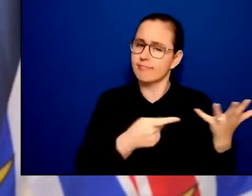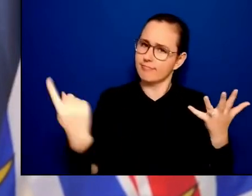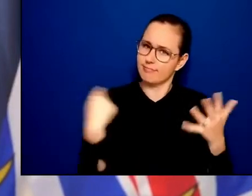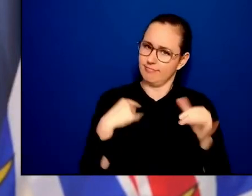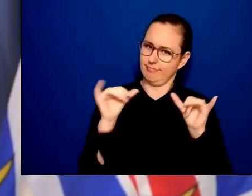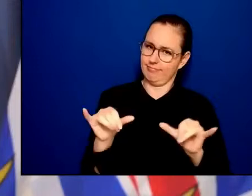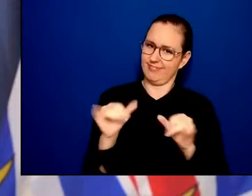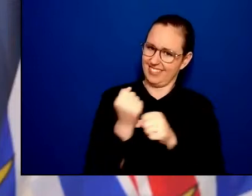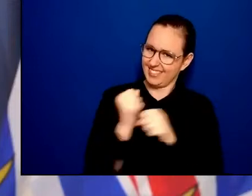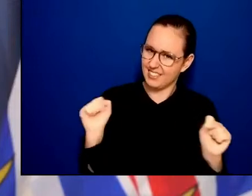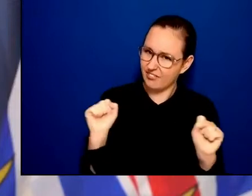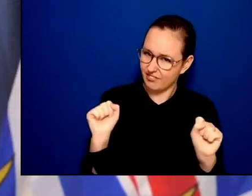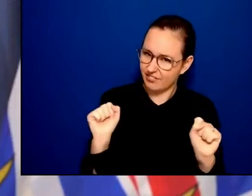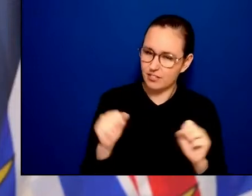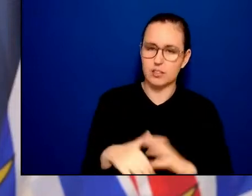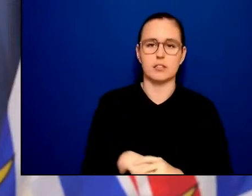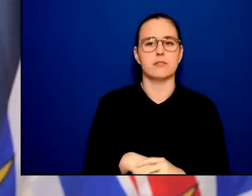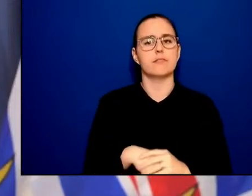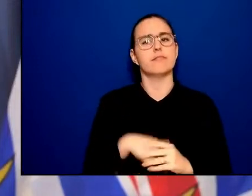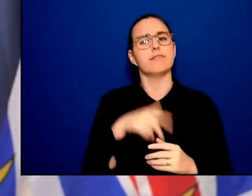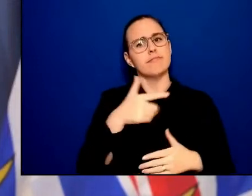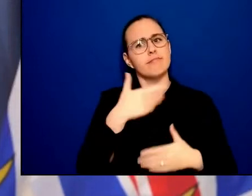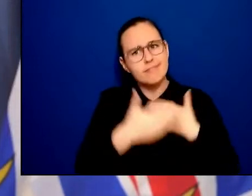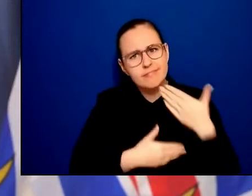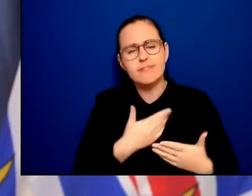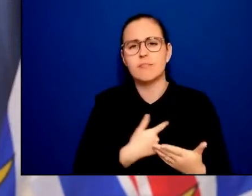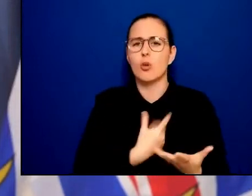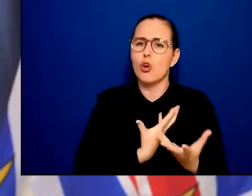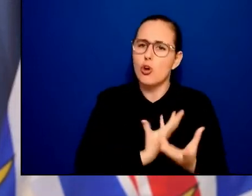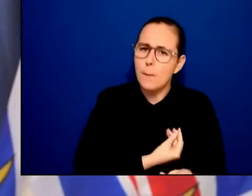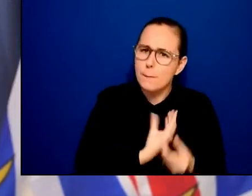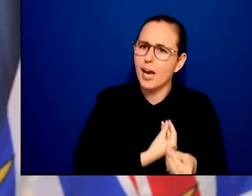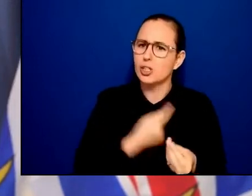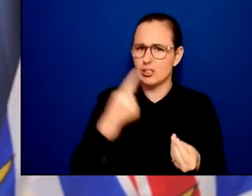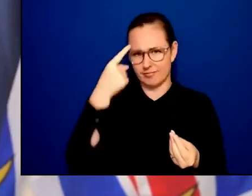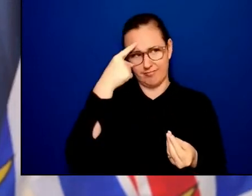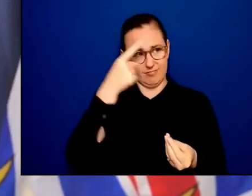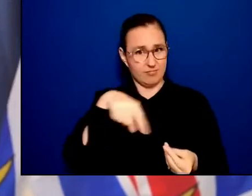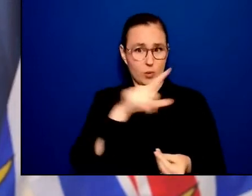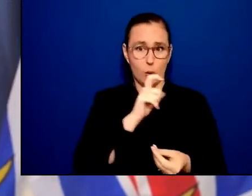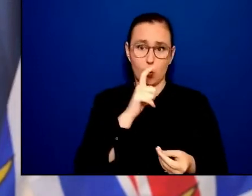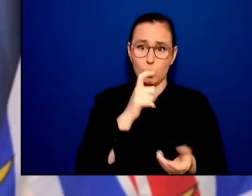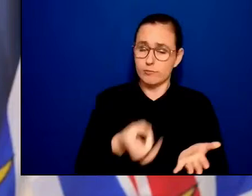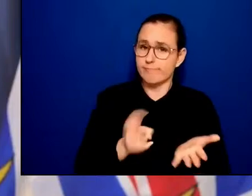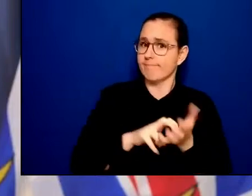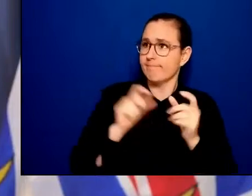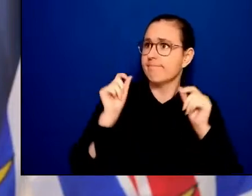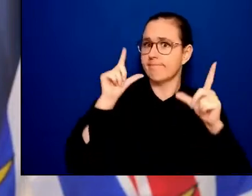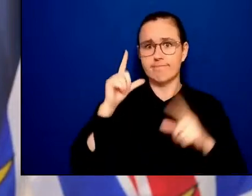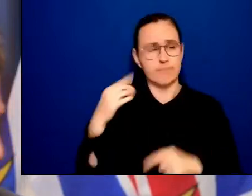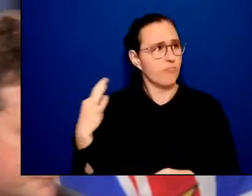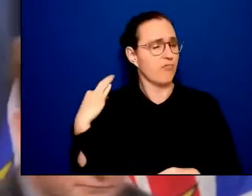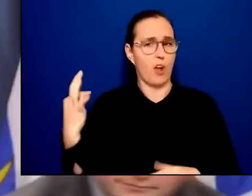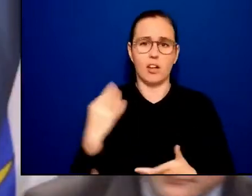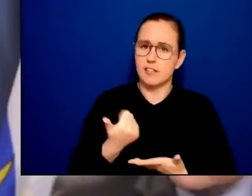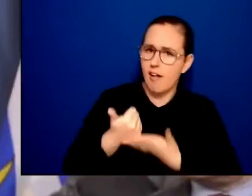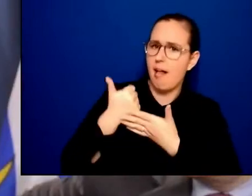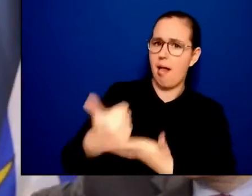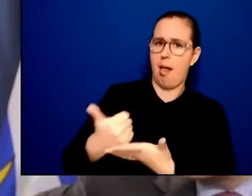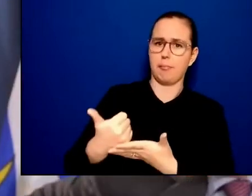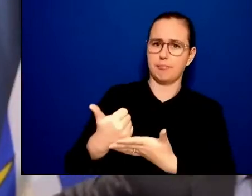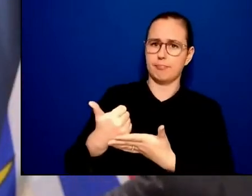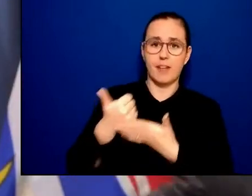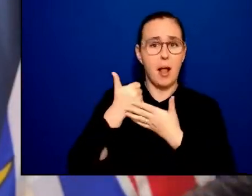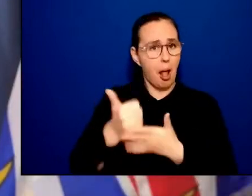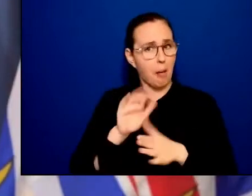have also stepped up in a voluntary capacity to help their friends and neighbors in these difficult times. Thank you. Our next operational